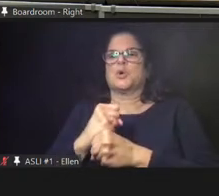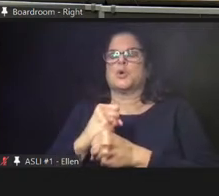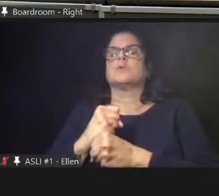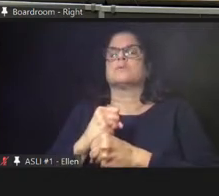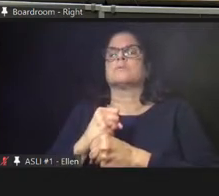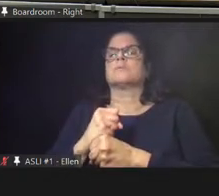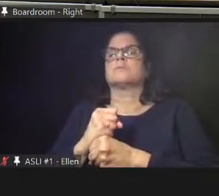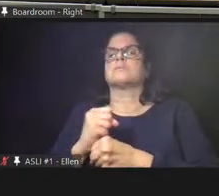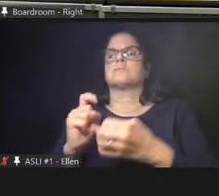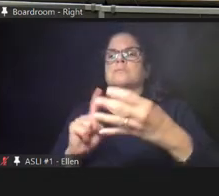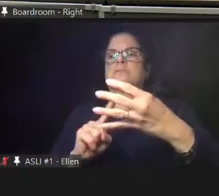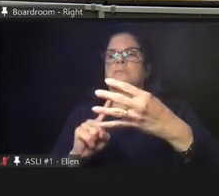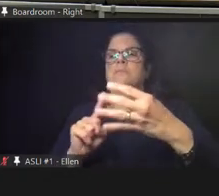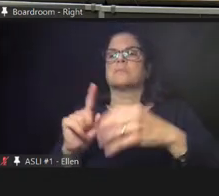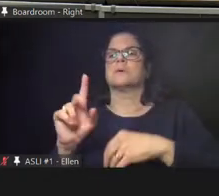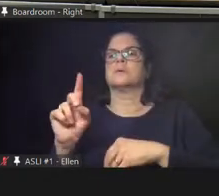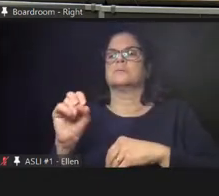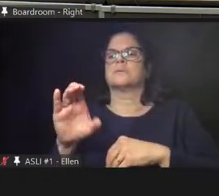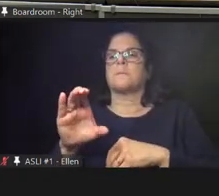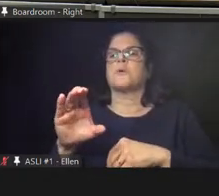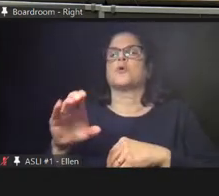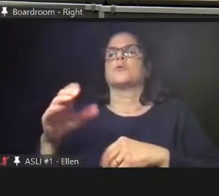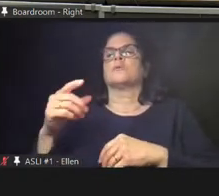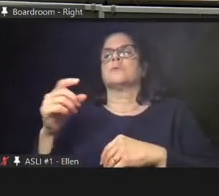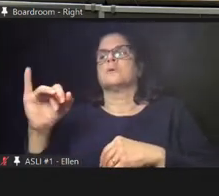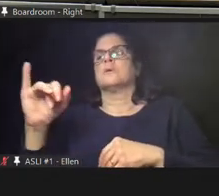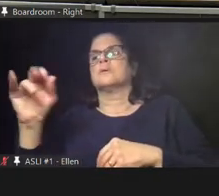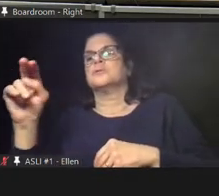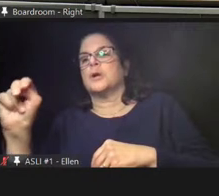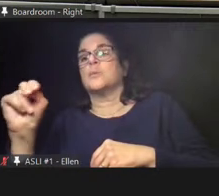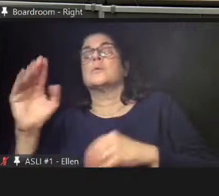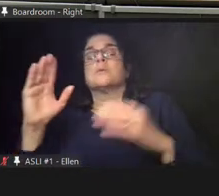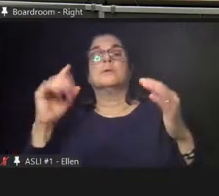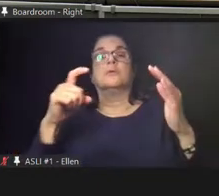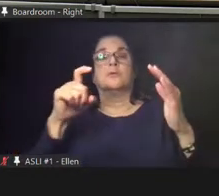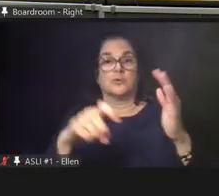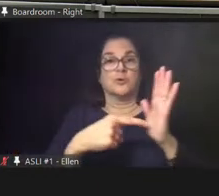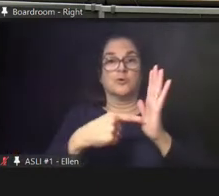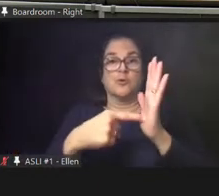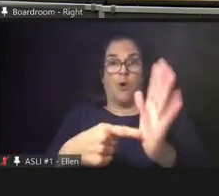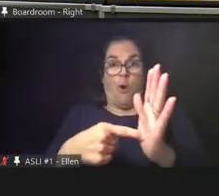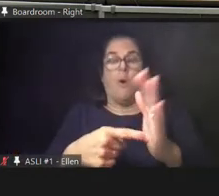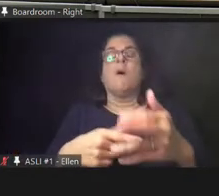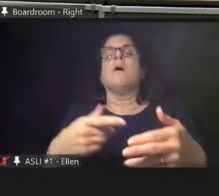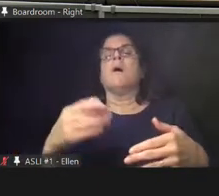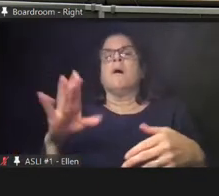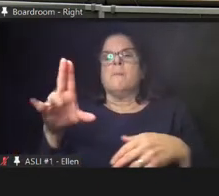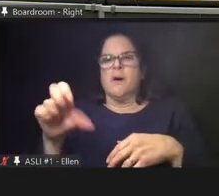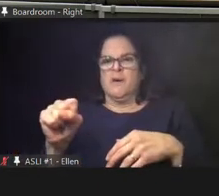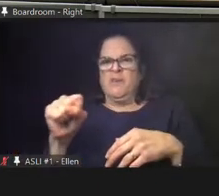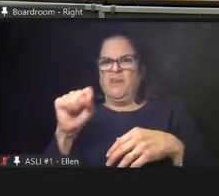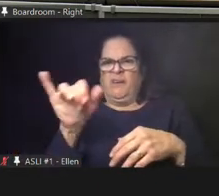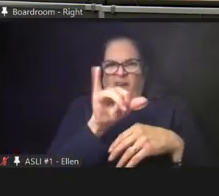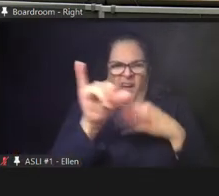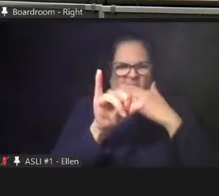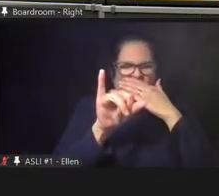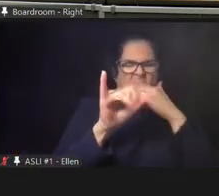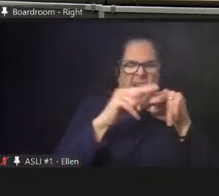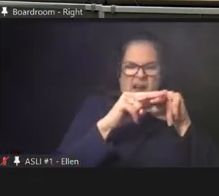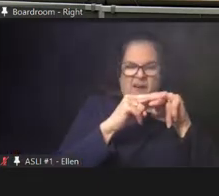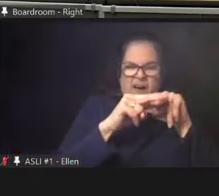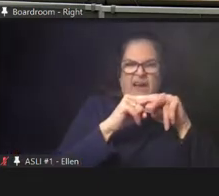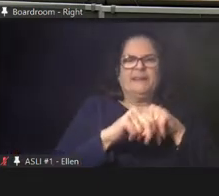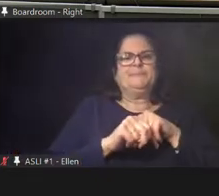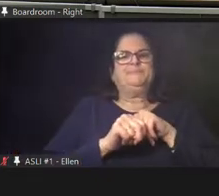year, which will then hopefully start to provide similar results on bus that we have seen on rail. Beyond more information on